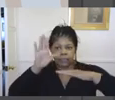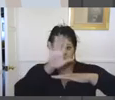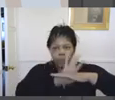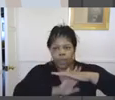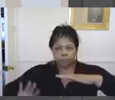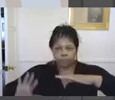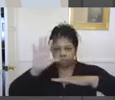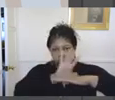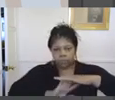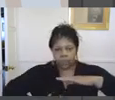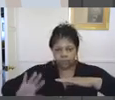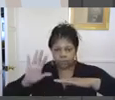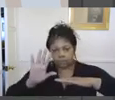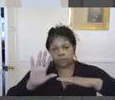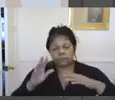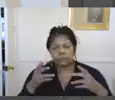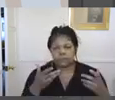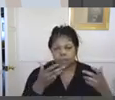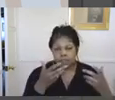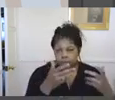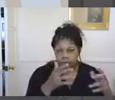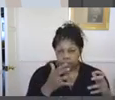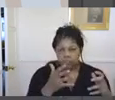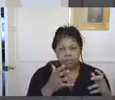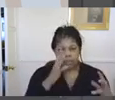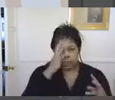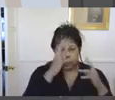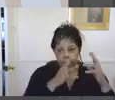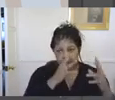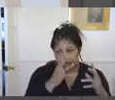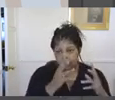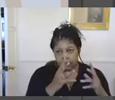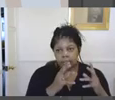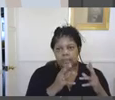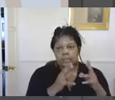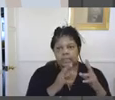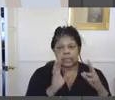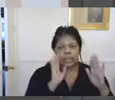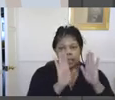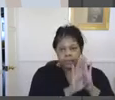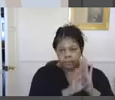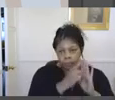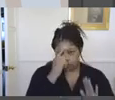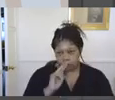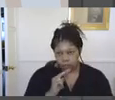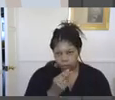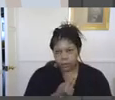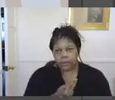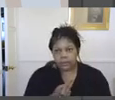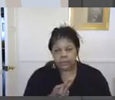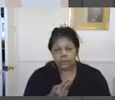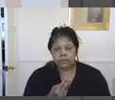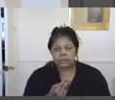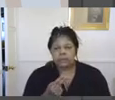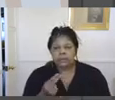already created the little illustrations for us. So let me click okay. So that's